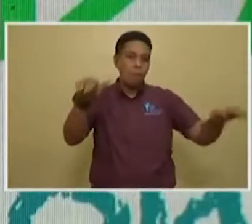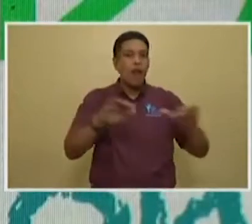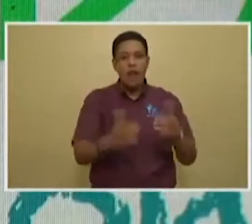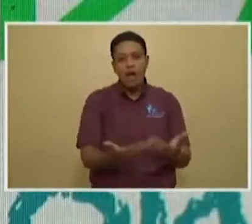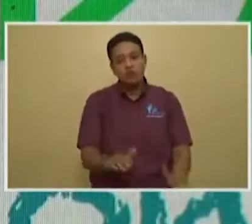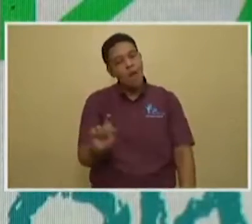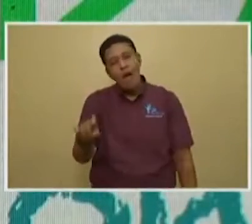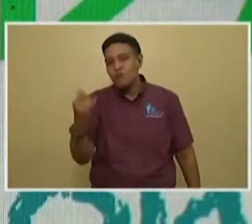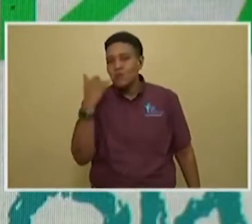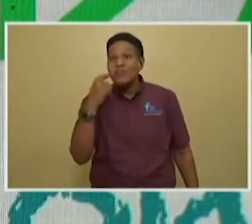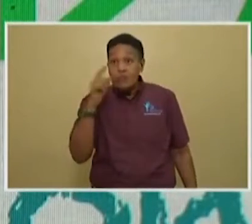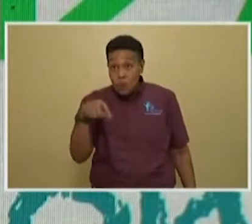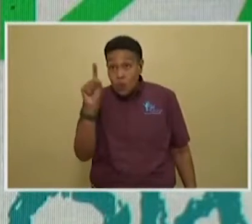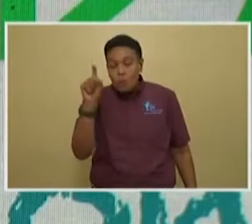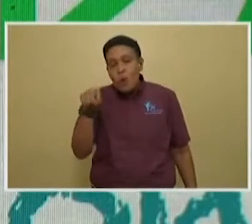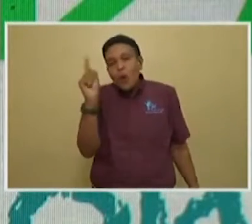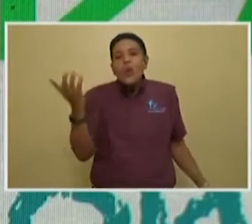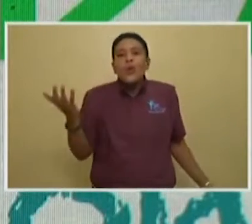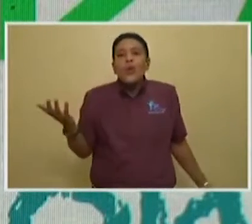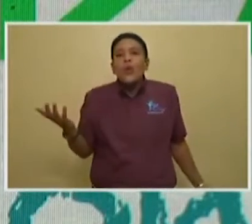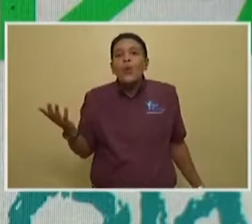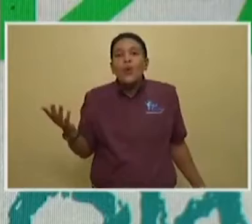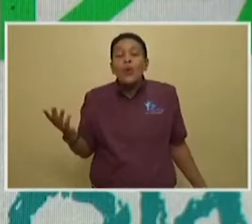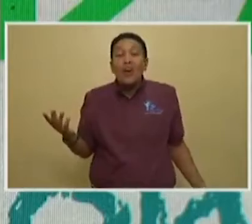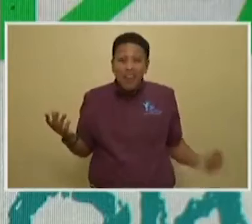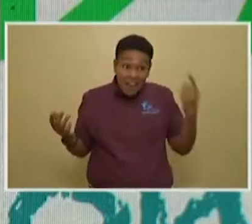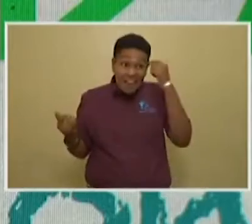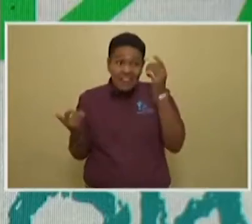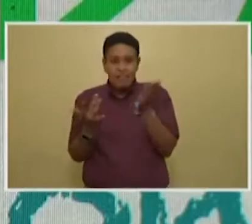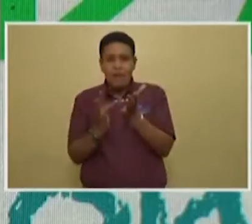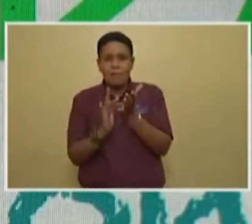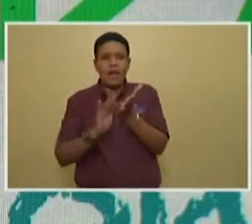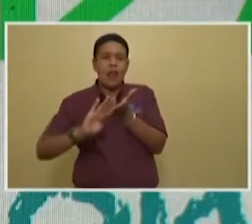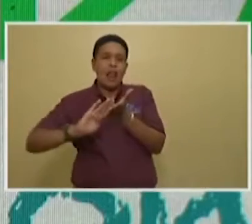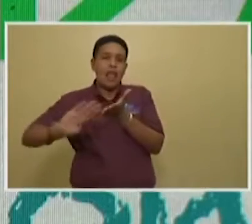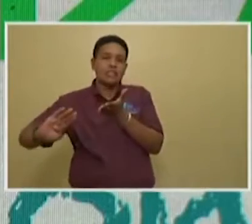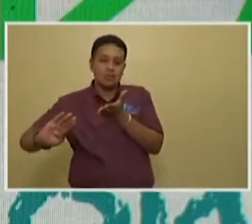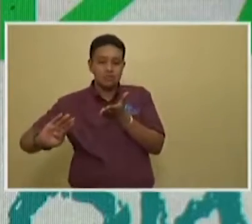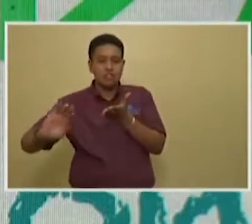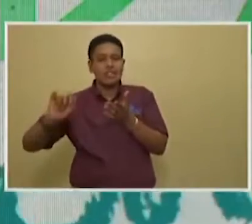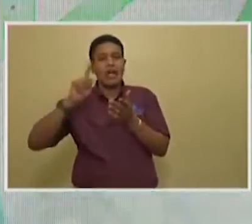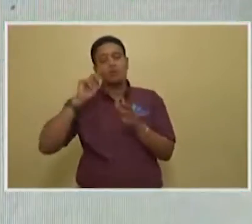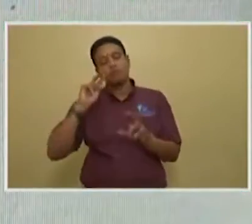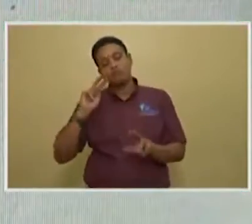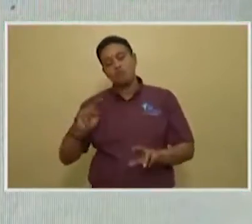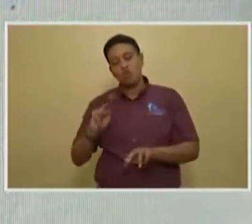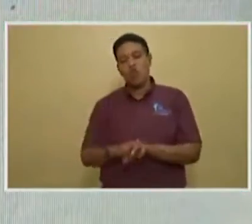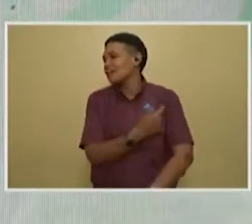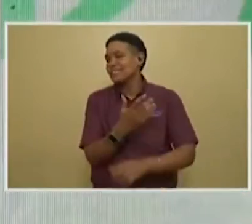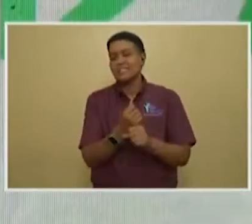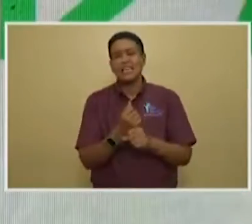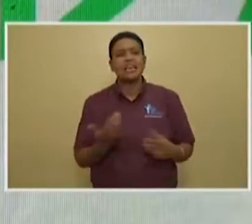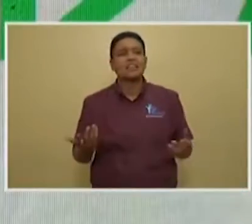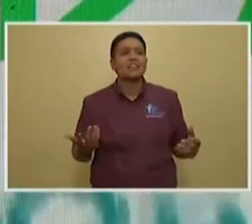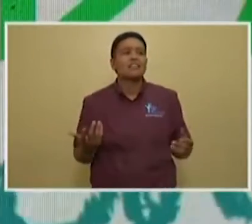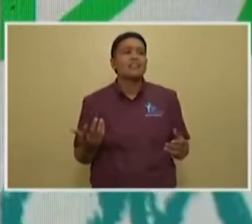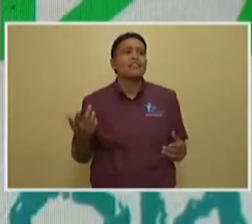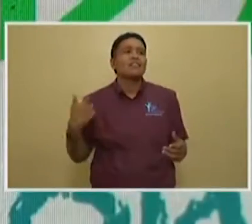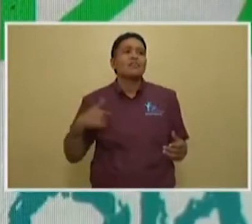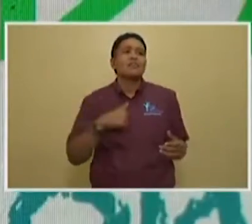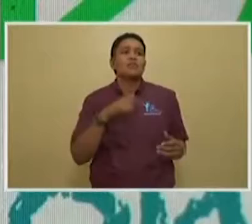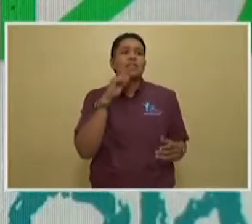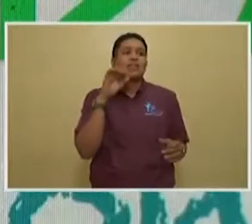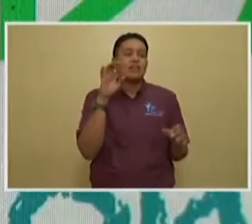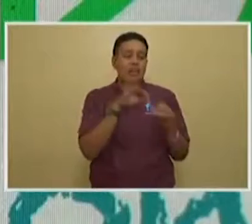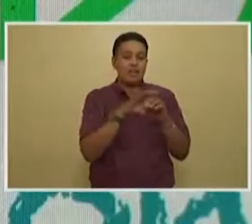do. Of course, if there is a medical exemption, that would be treated in the normal course. You know, we're a democracy,